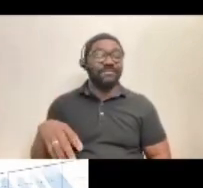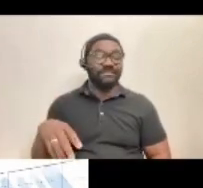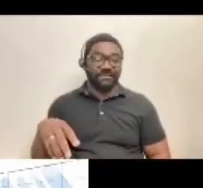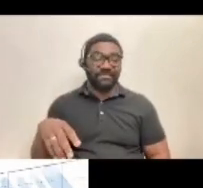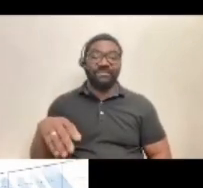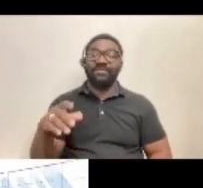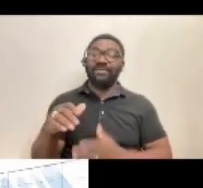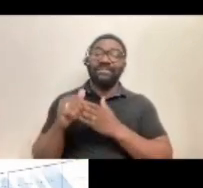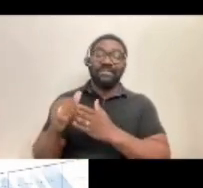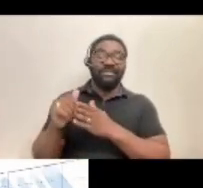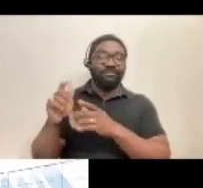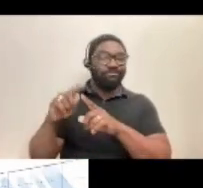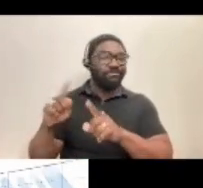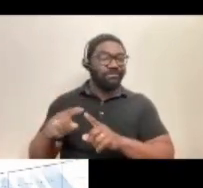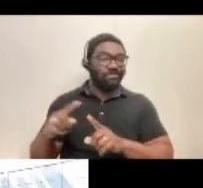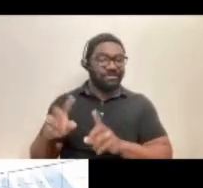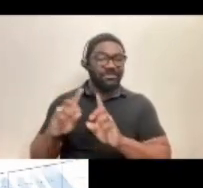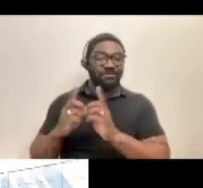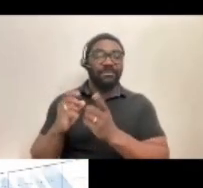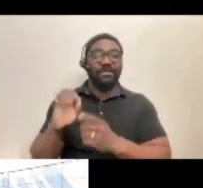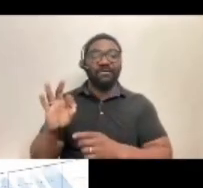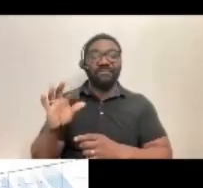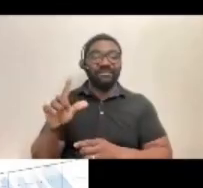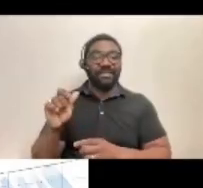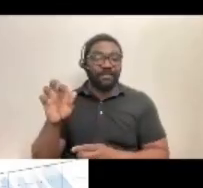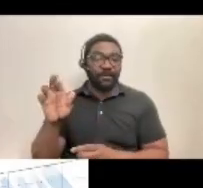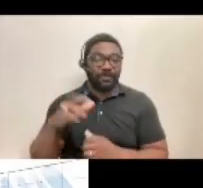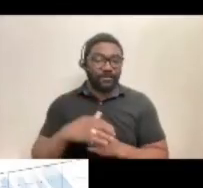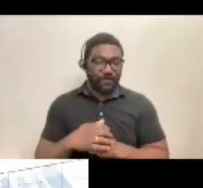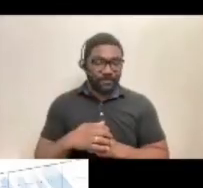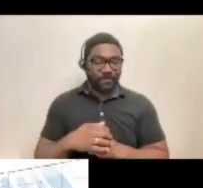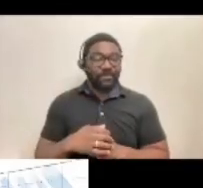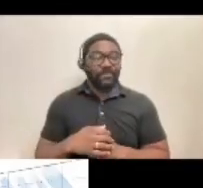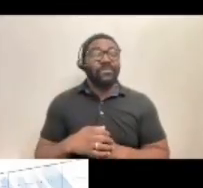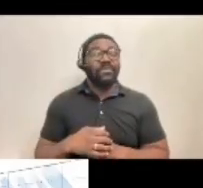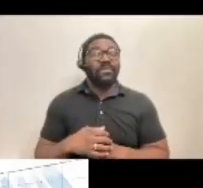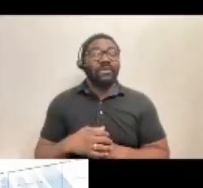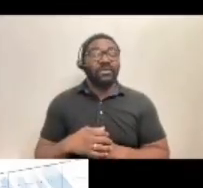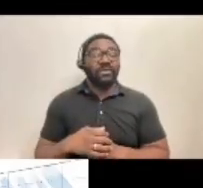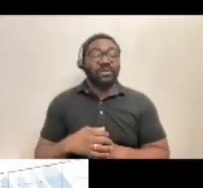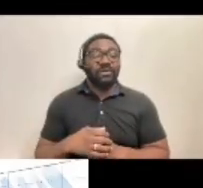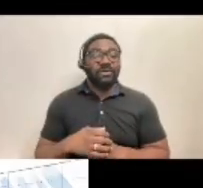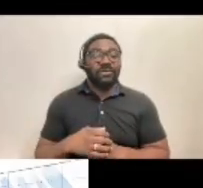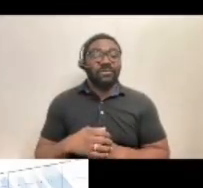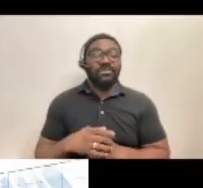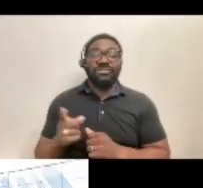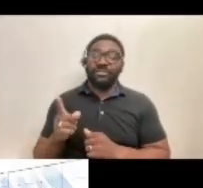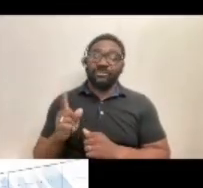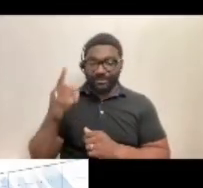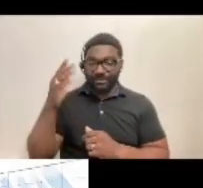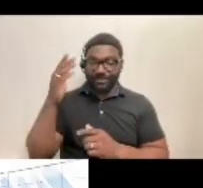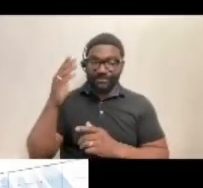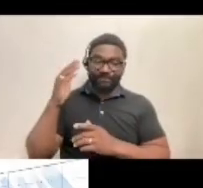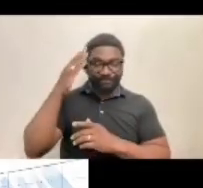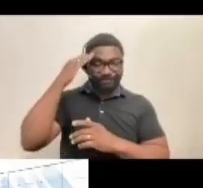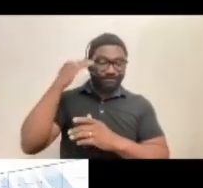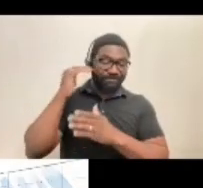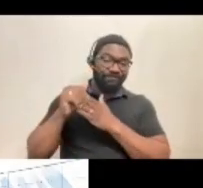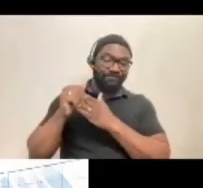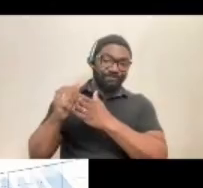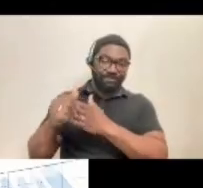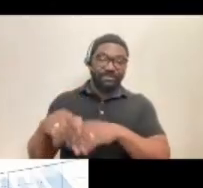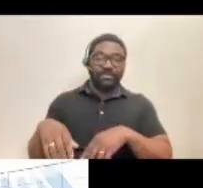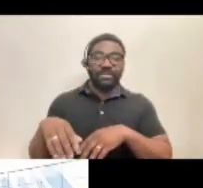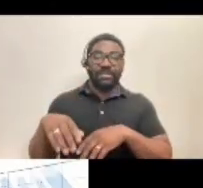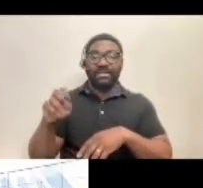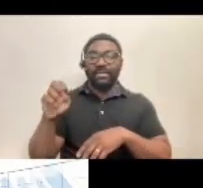within its Department of Labor. She was the head of the state's rehabilitation division, consisting of VR, blind